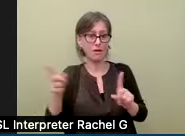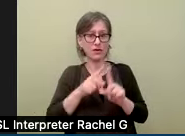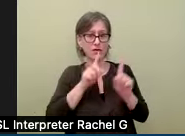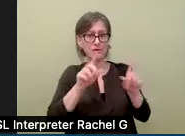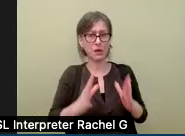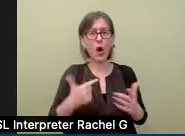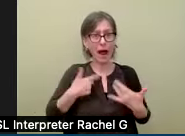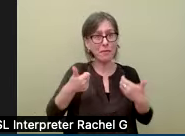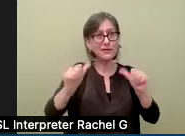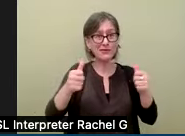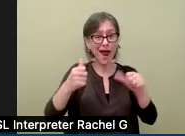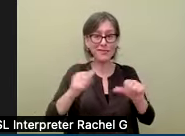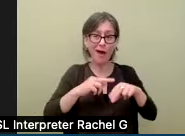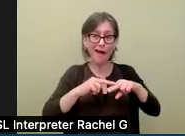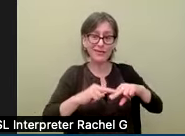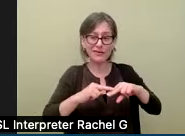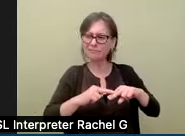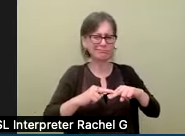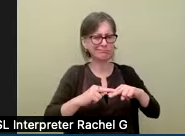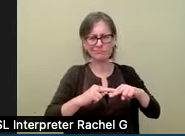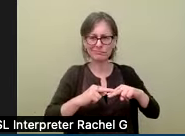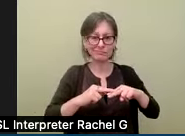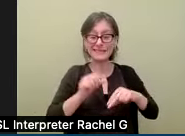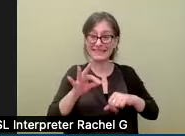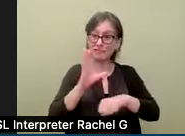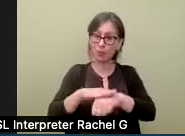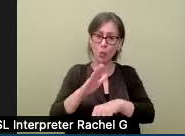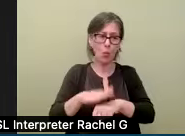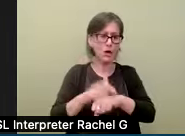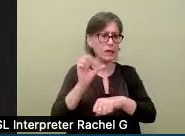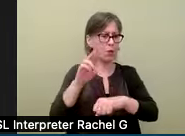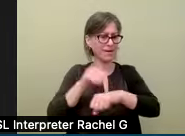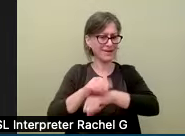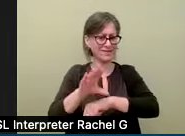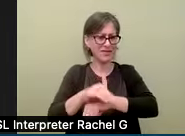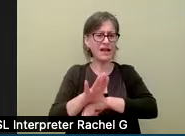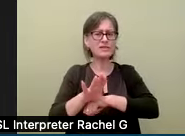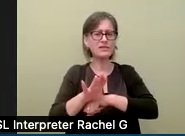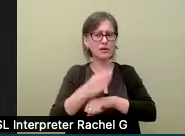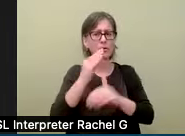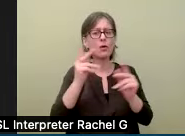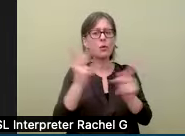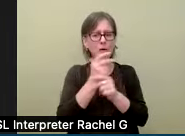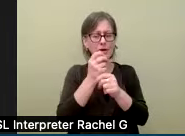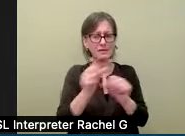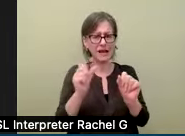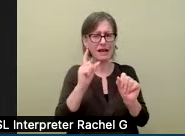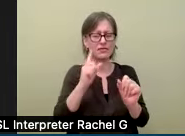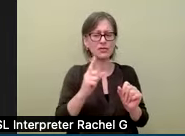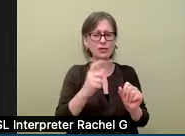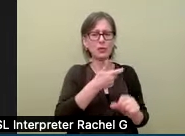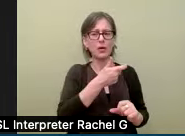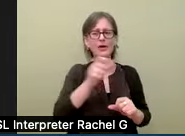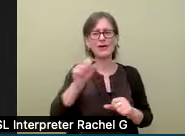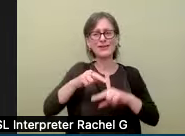want to try and surf a tsunami. When there's a tsunami warning or advisory, it's far safer to surf the web from your couch.